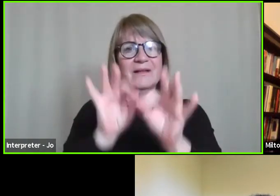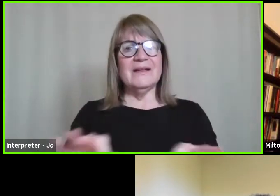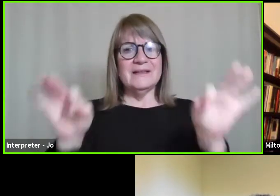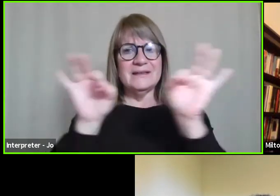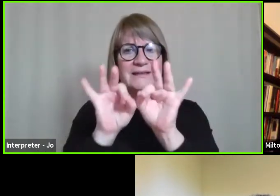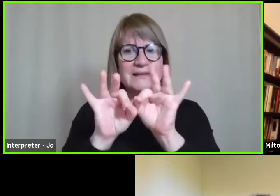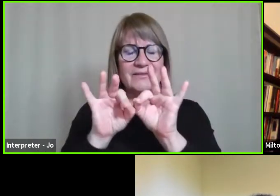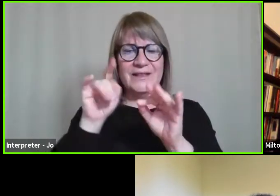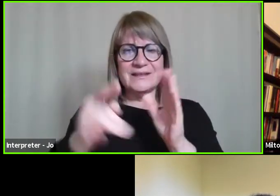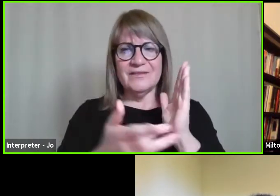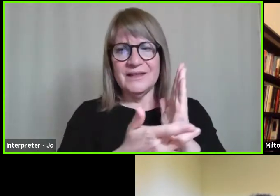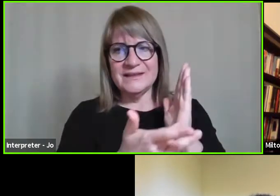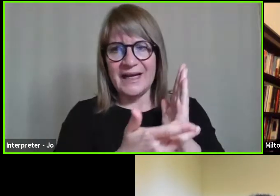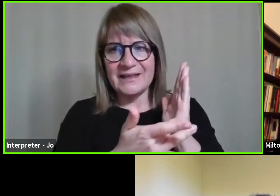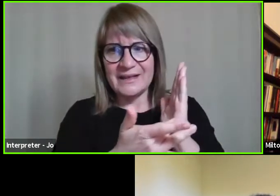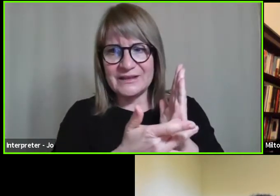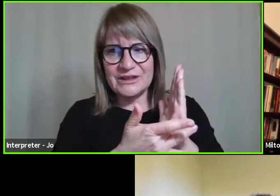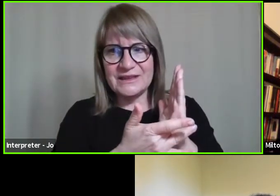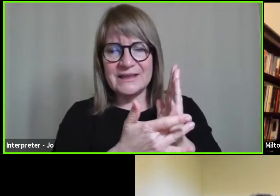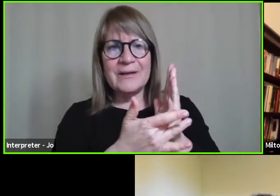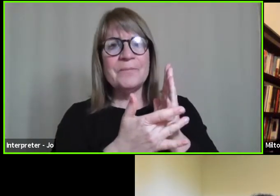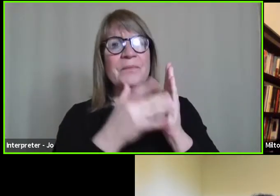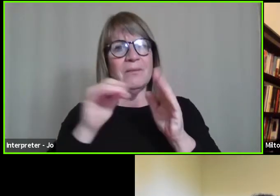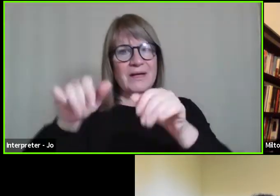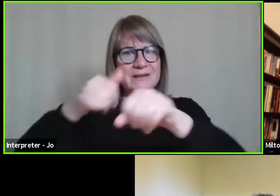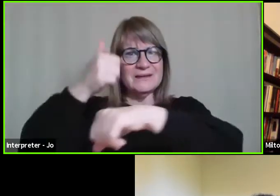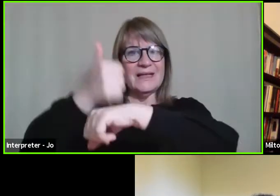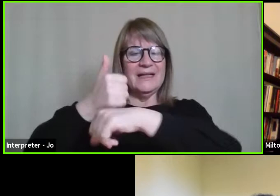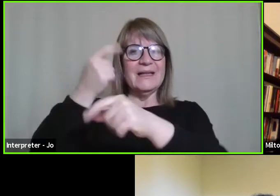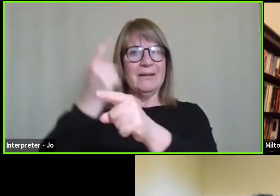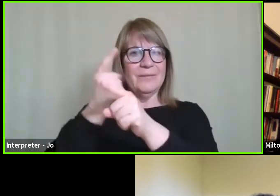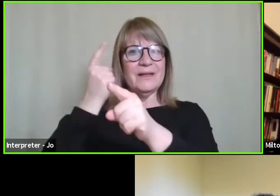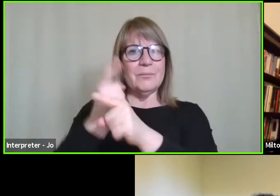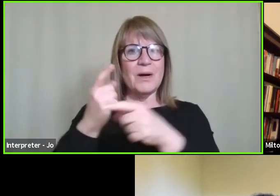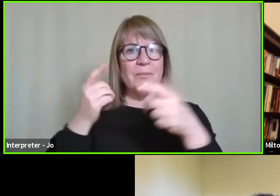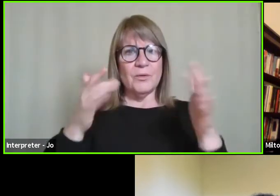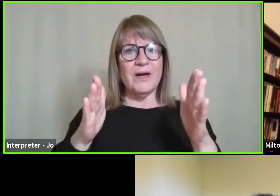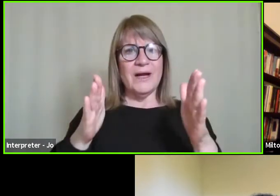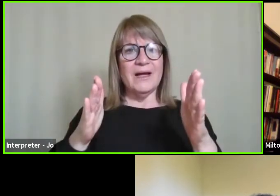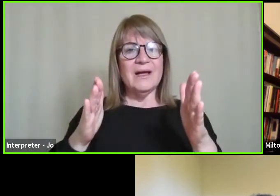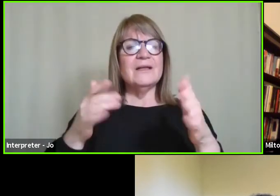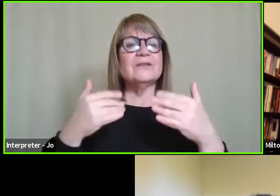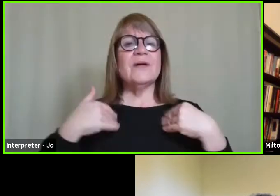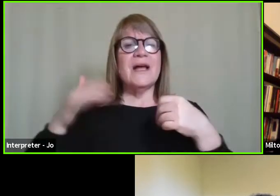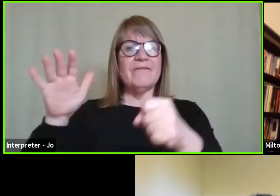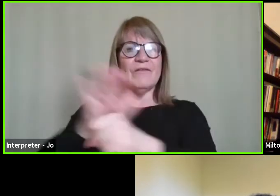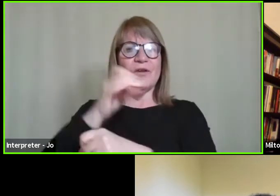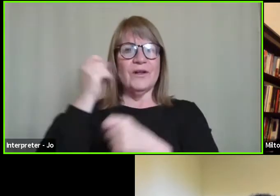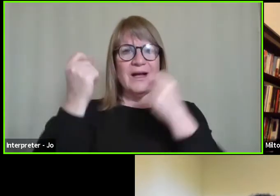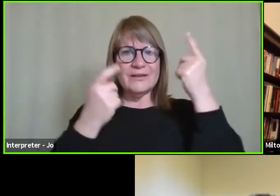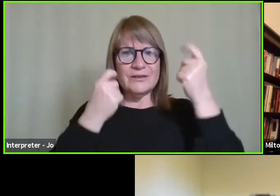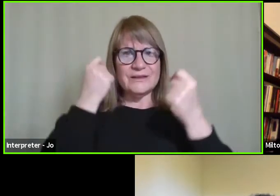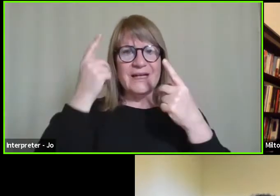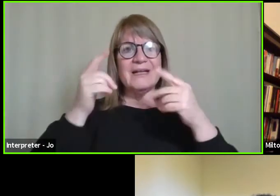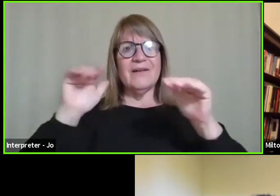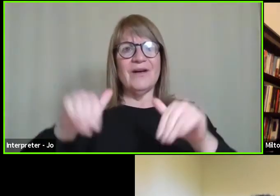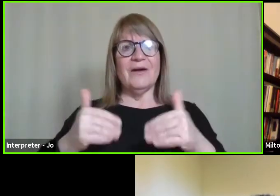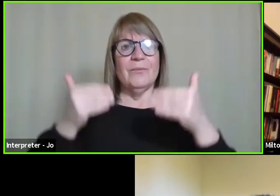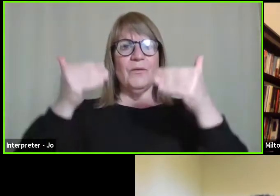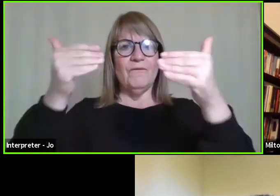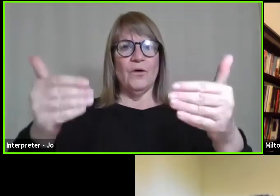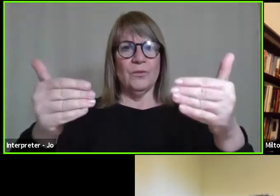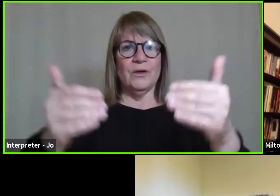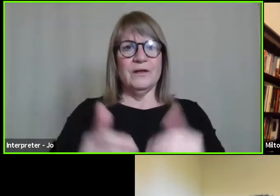technologies but putting those technologies in a proper historical context so that we can have a full understanding of how we should move forward